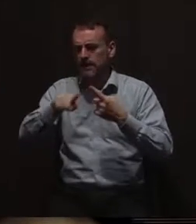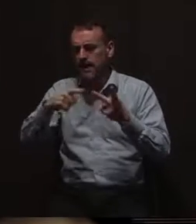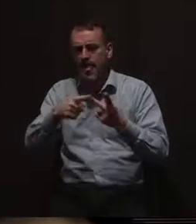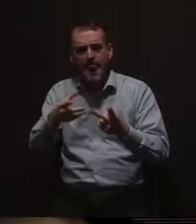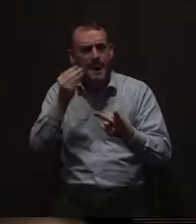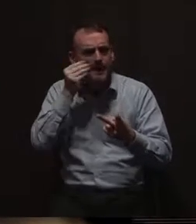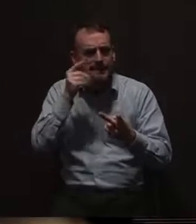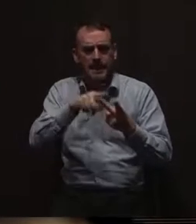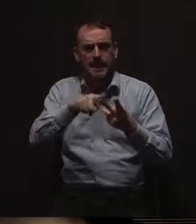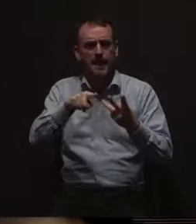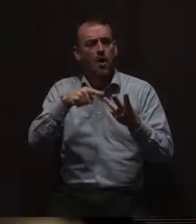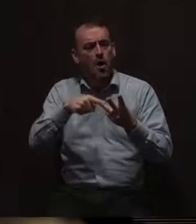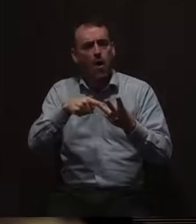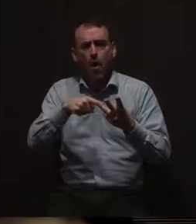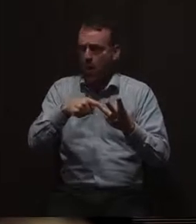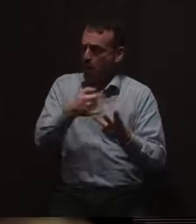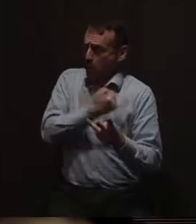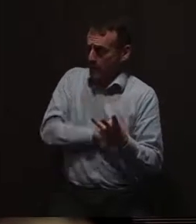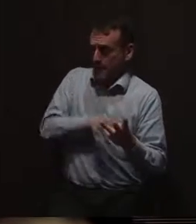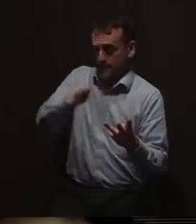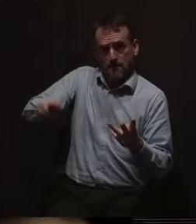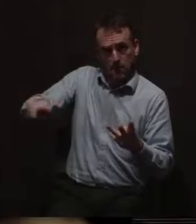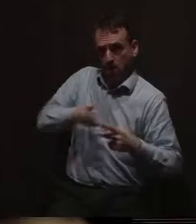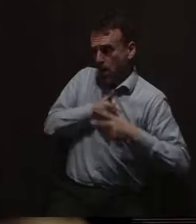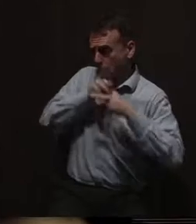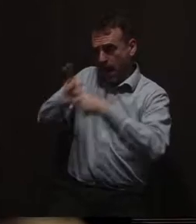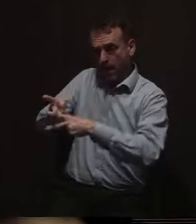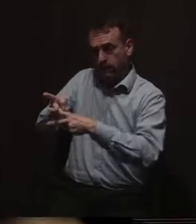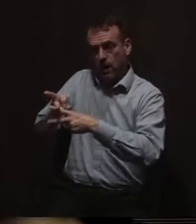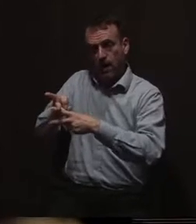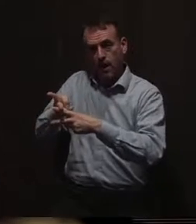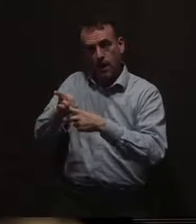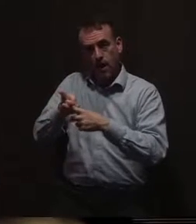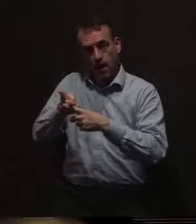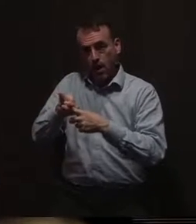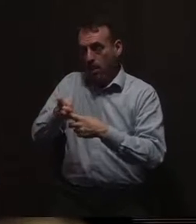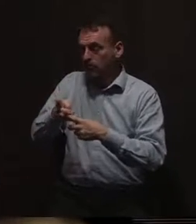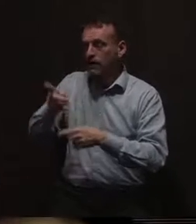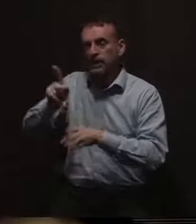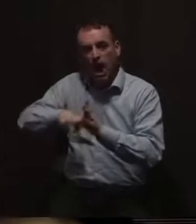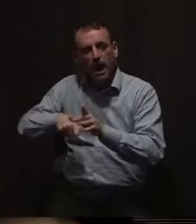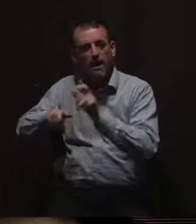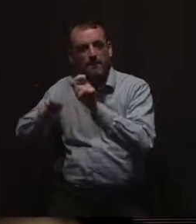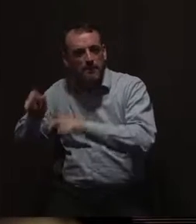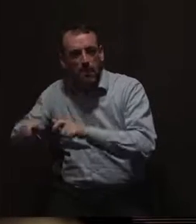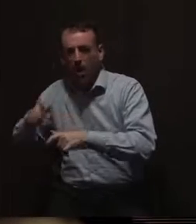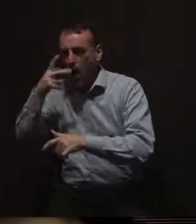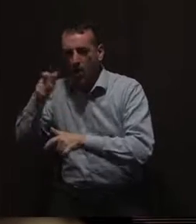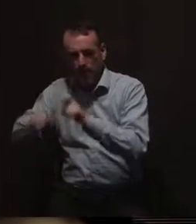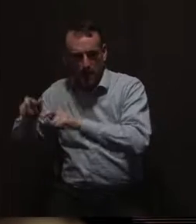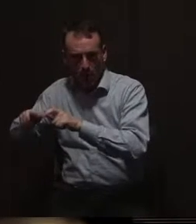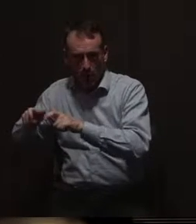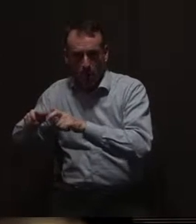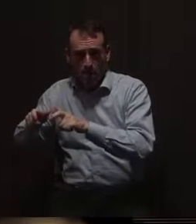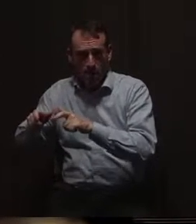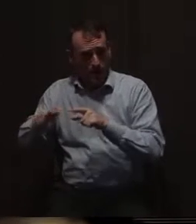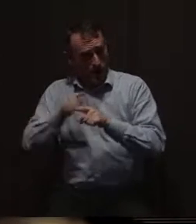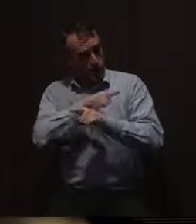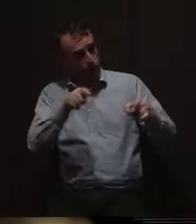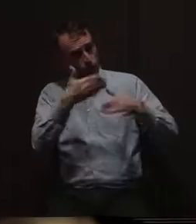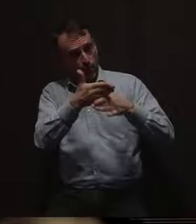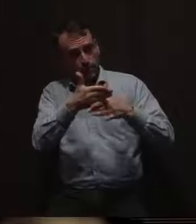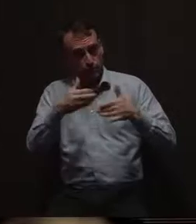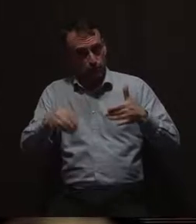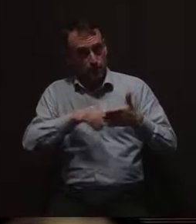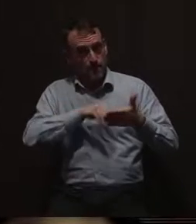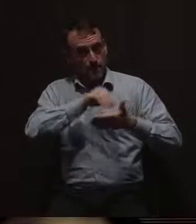the weaker people in our society, young and old people, we've all been young, and if you're lucky, we all